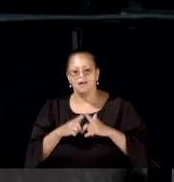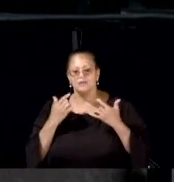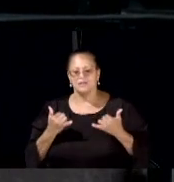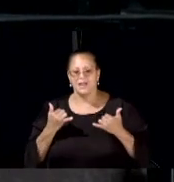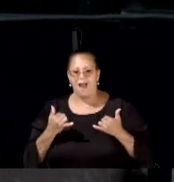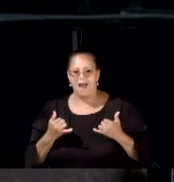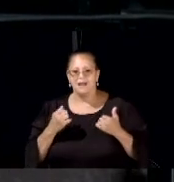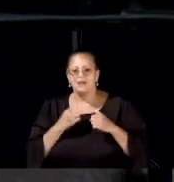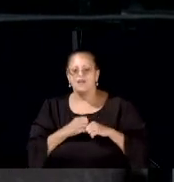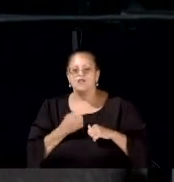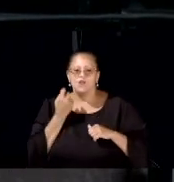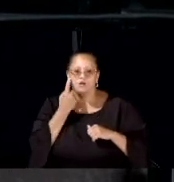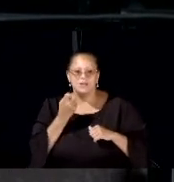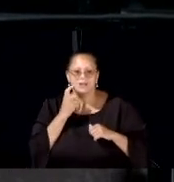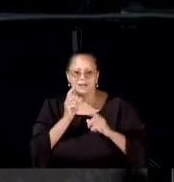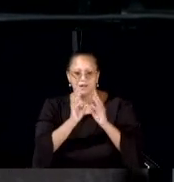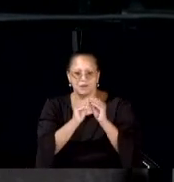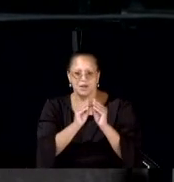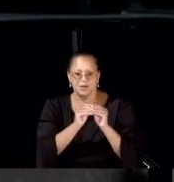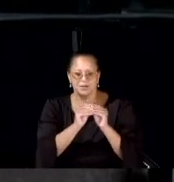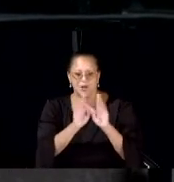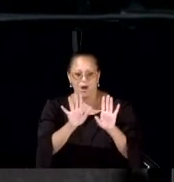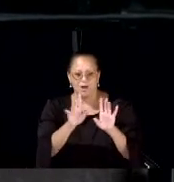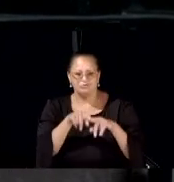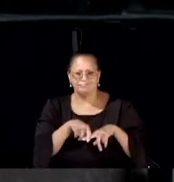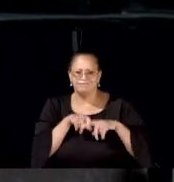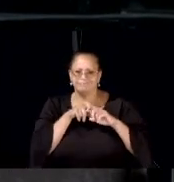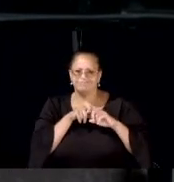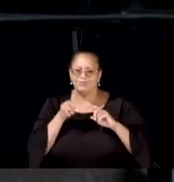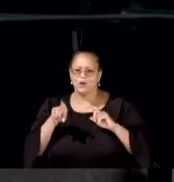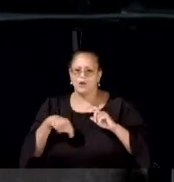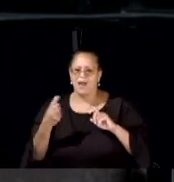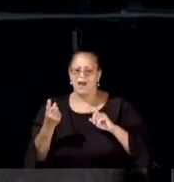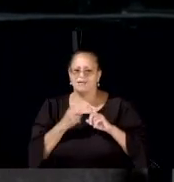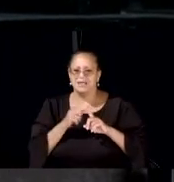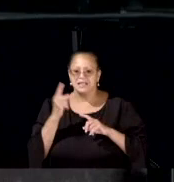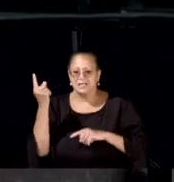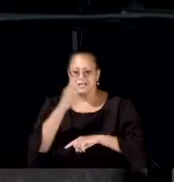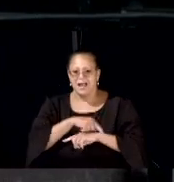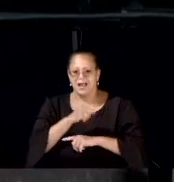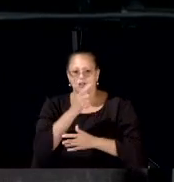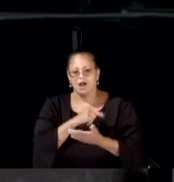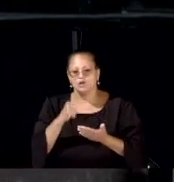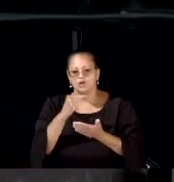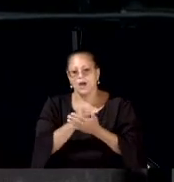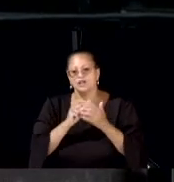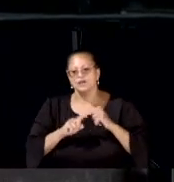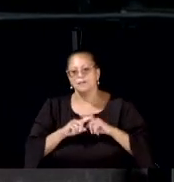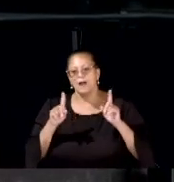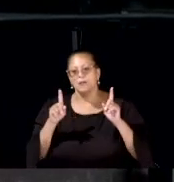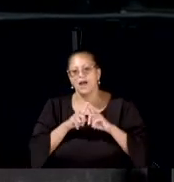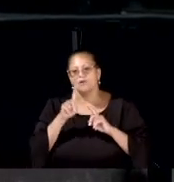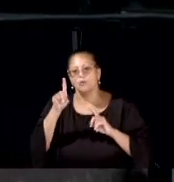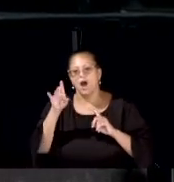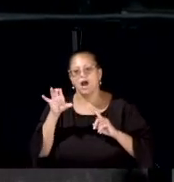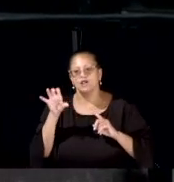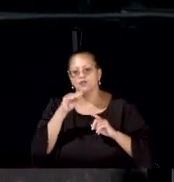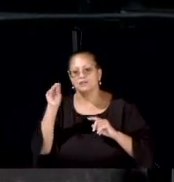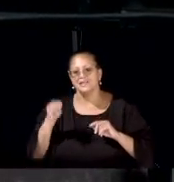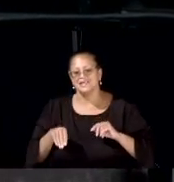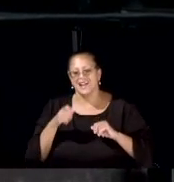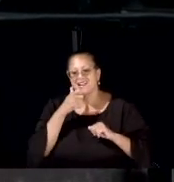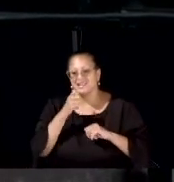upcoming club meetings, well, we only have this one, graduation. And it might be hard to believe, but we do have 100% attendance,